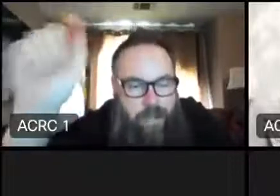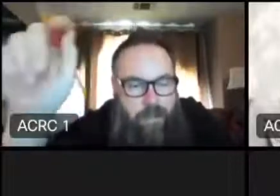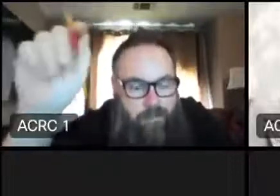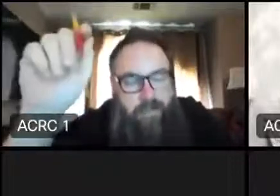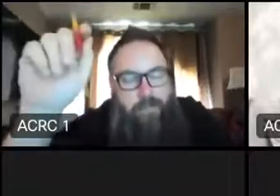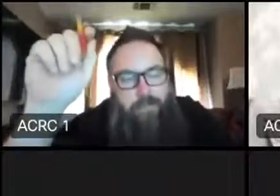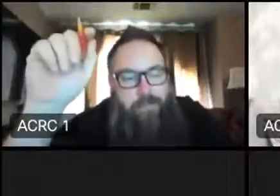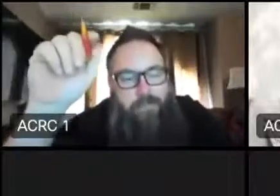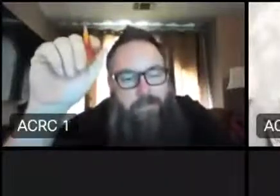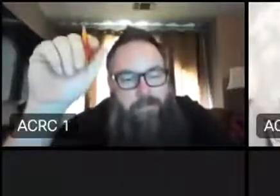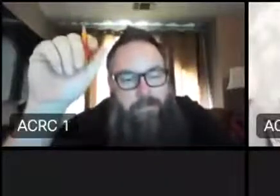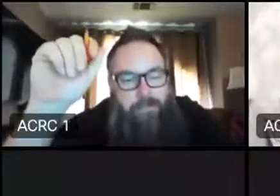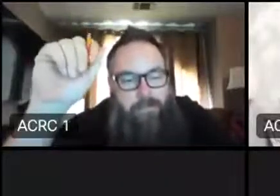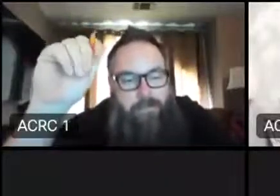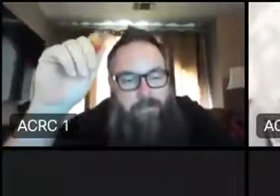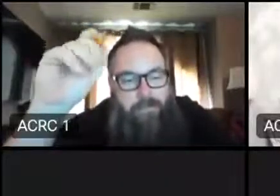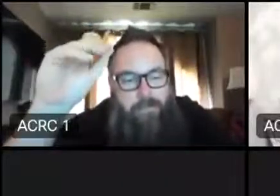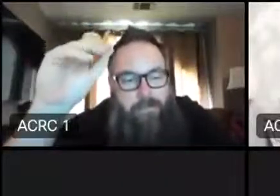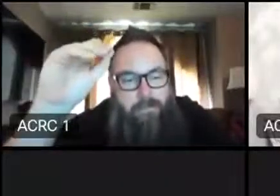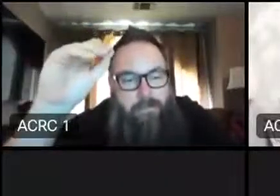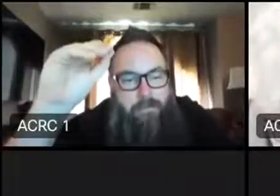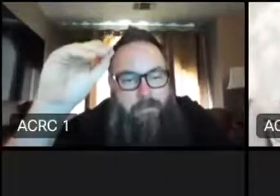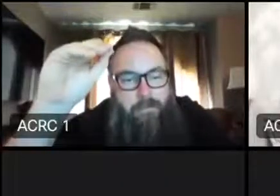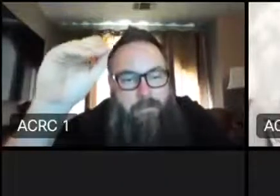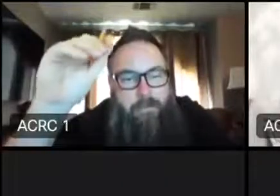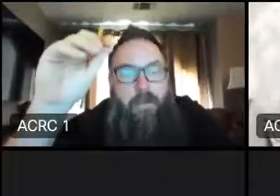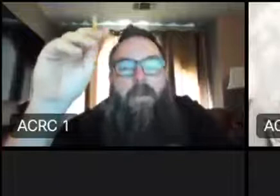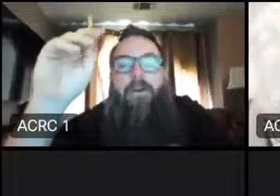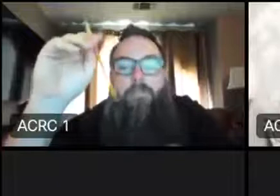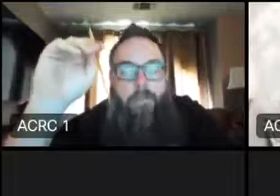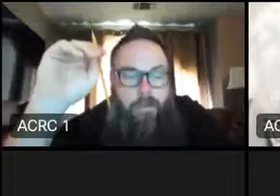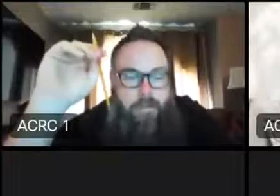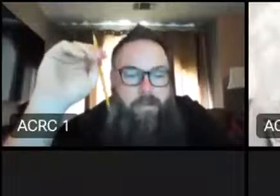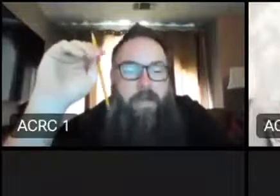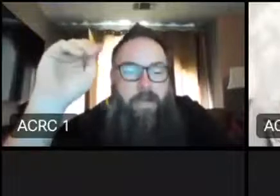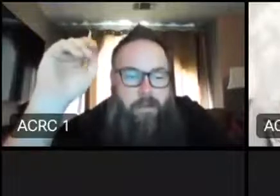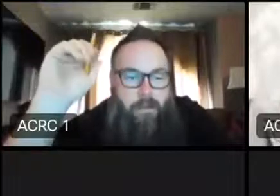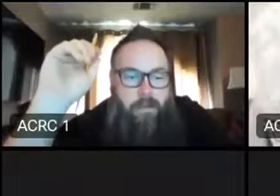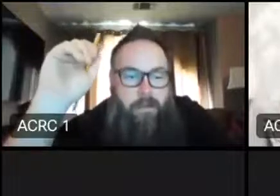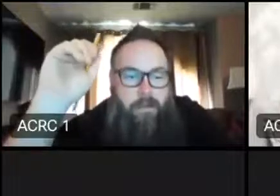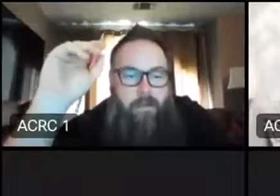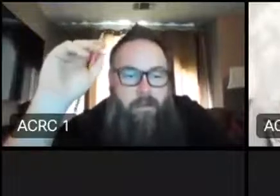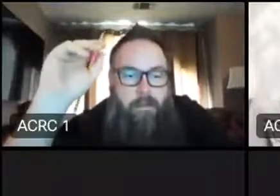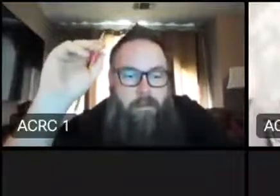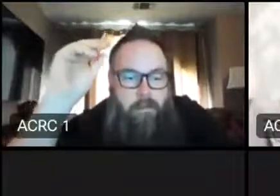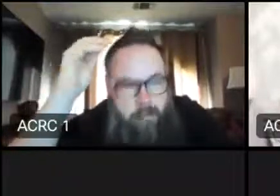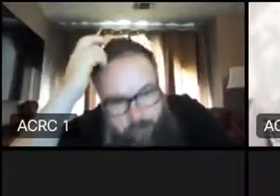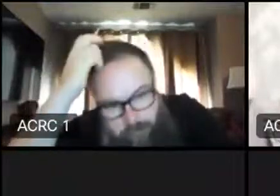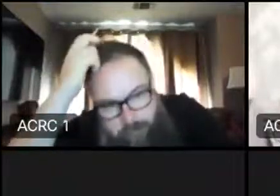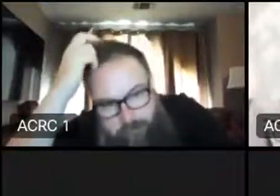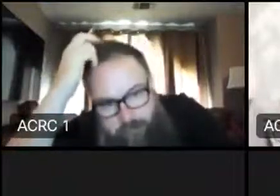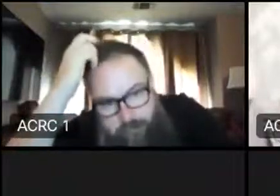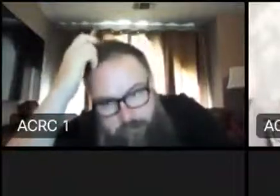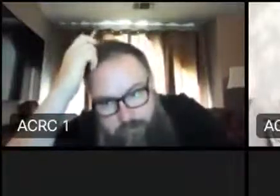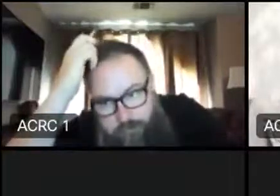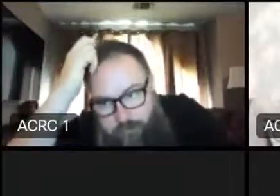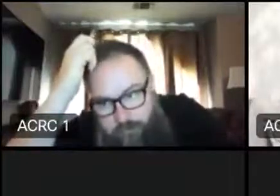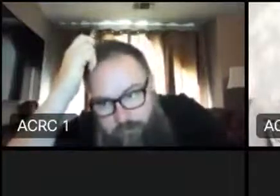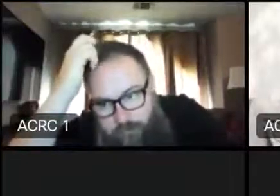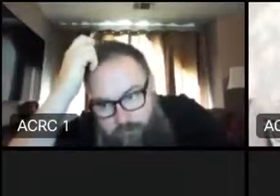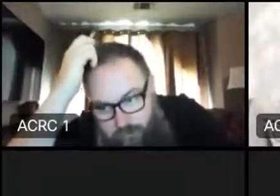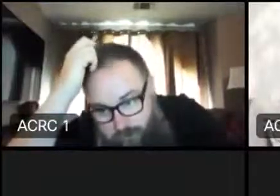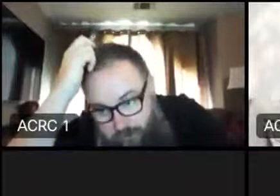me a link. That is awesome. That is great news, because I heard from other providers that felt like they messed up their surveys and they were wondering